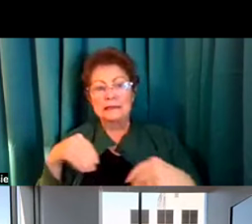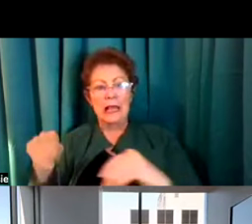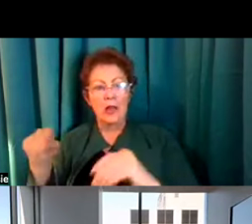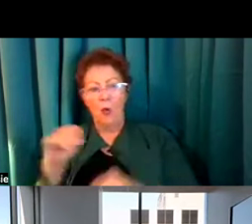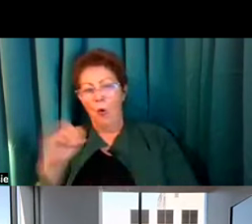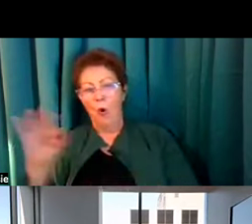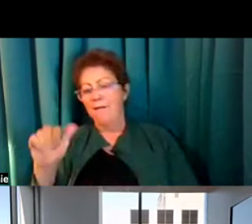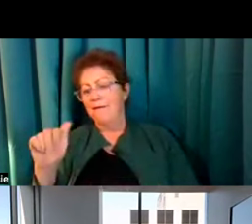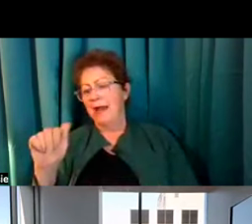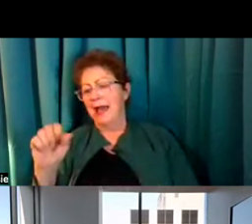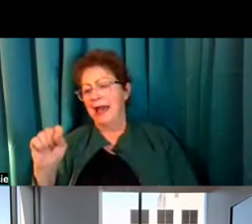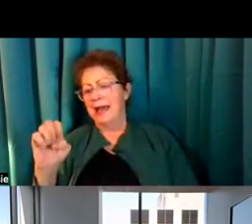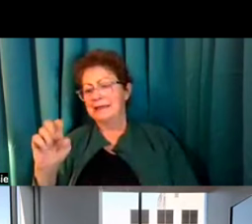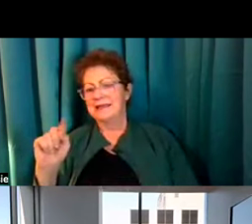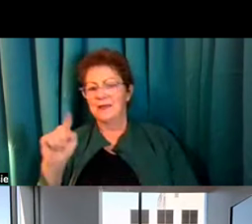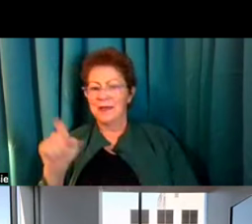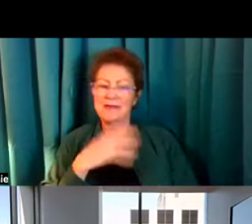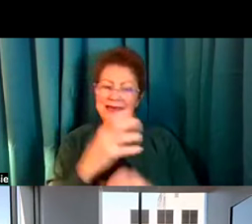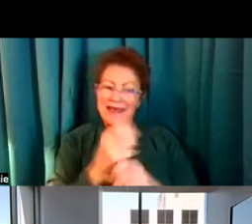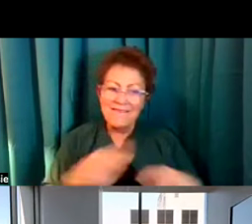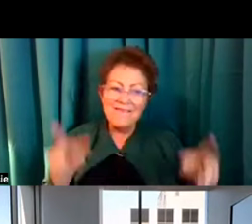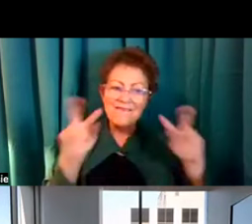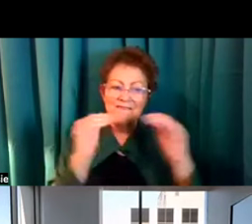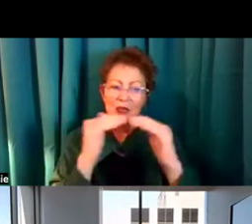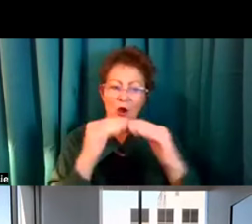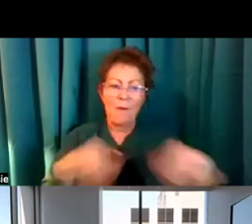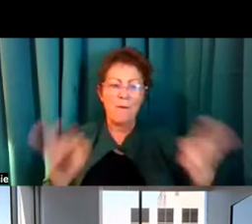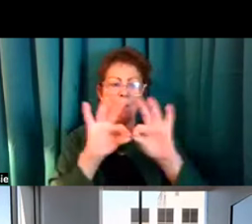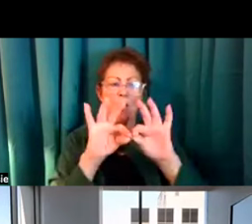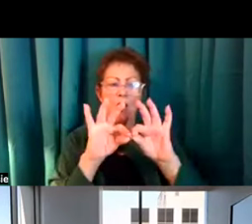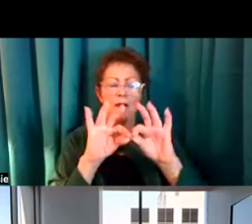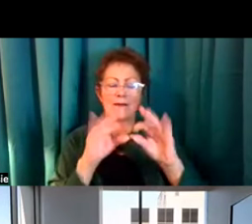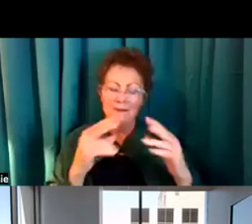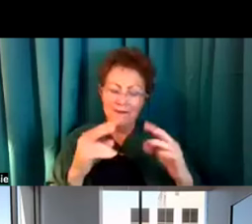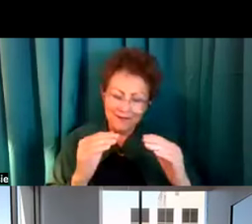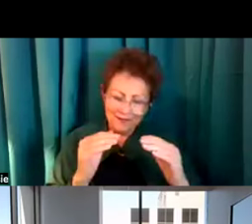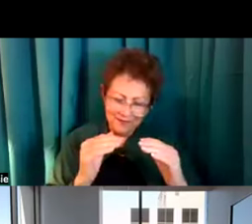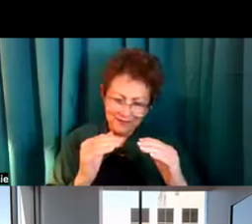have to get fair market value for those